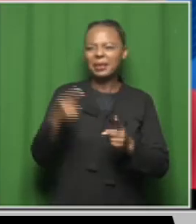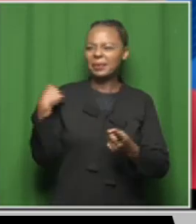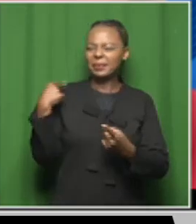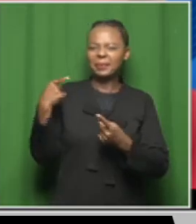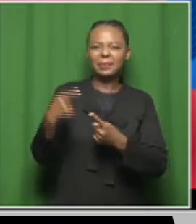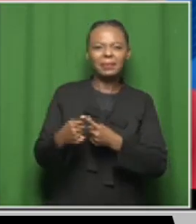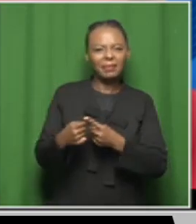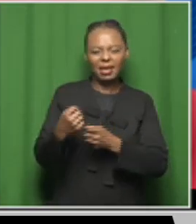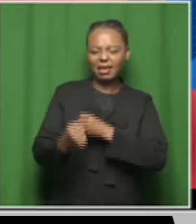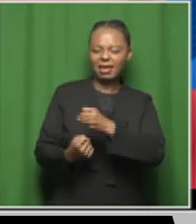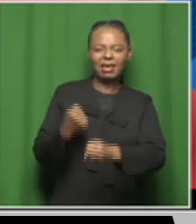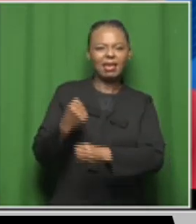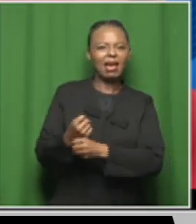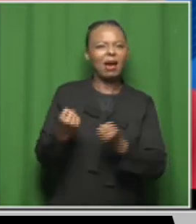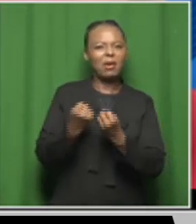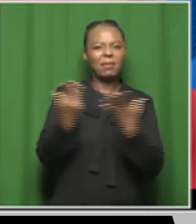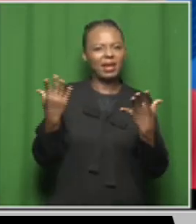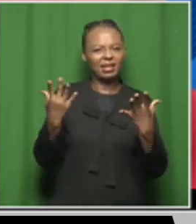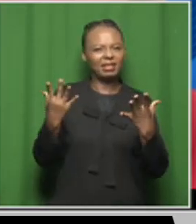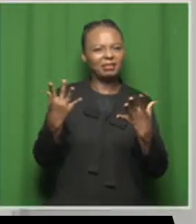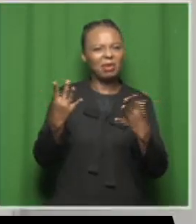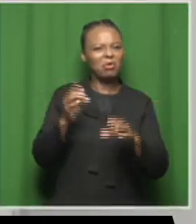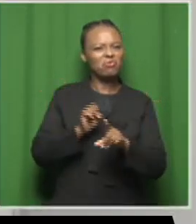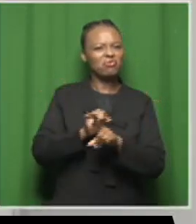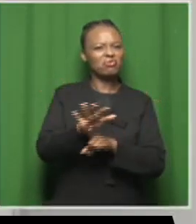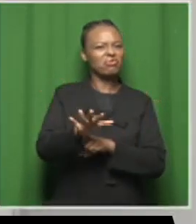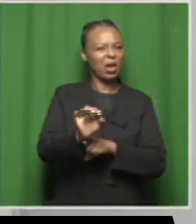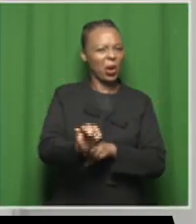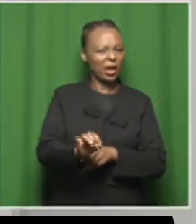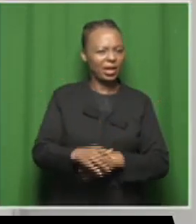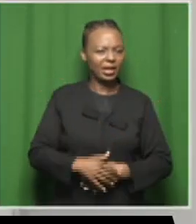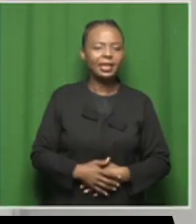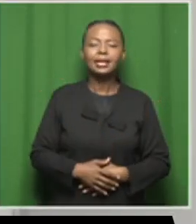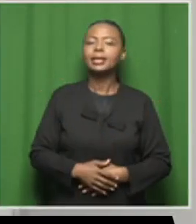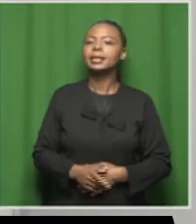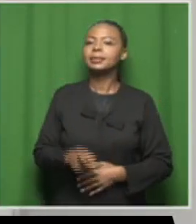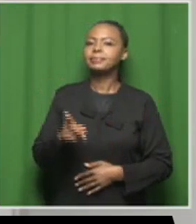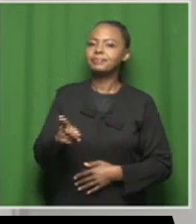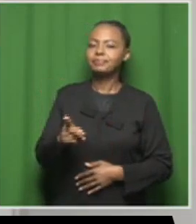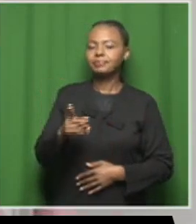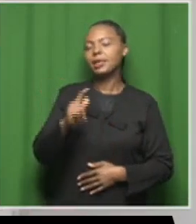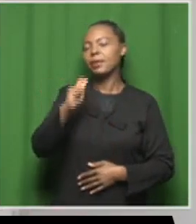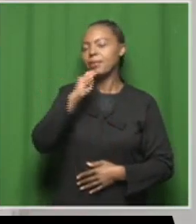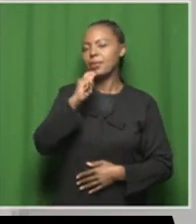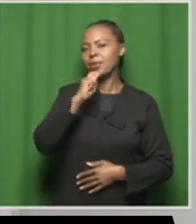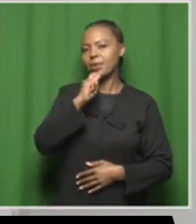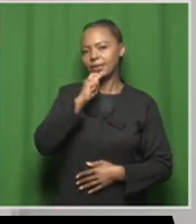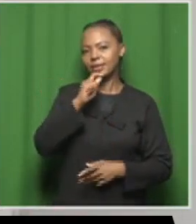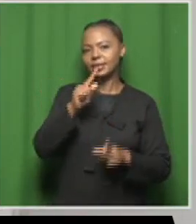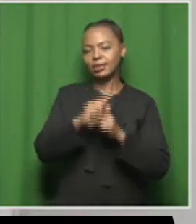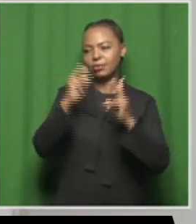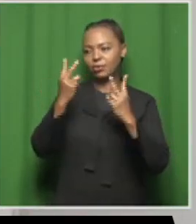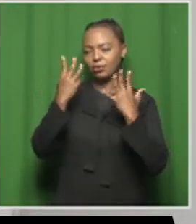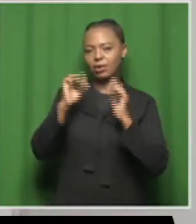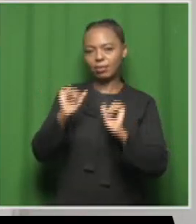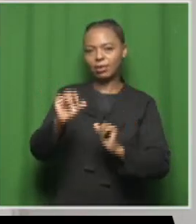And first, good morning to all your viewers in South Africa. So as you highlight